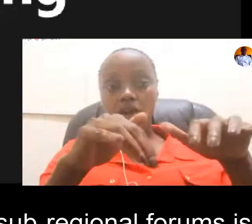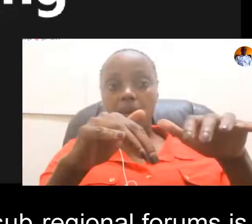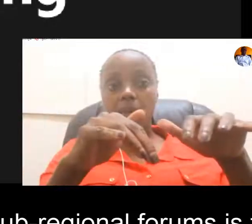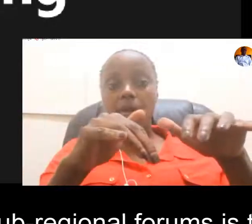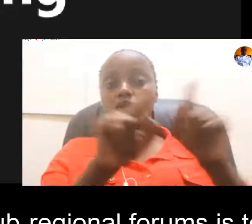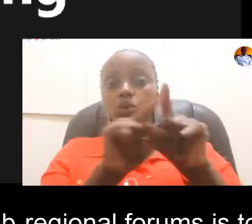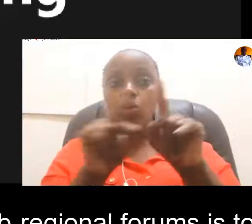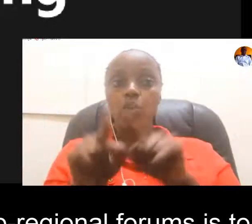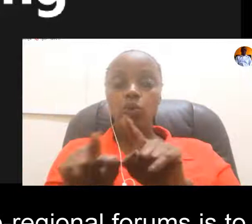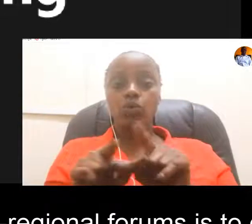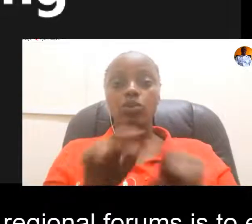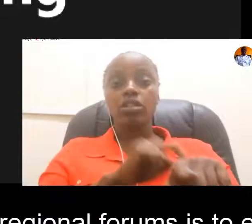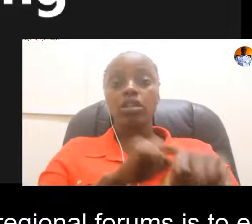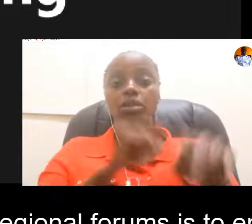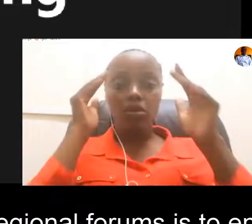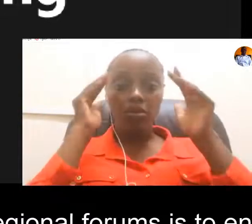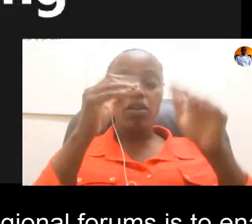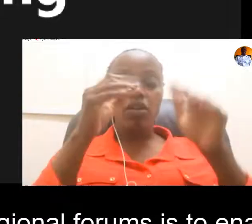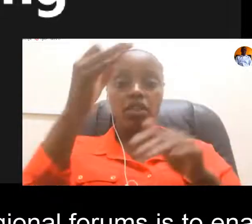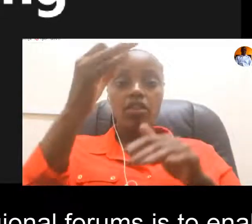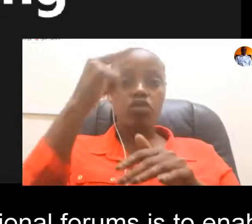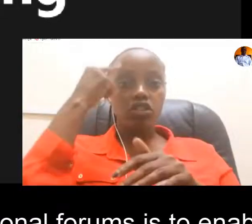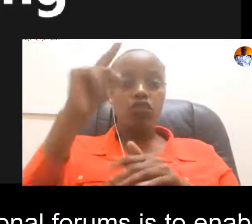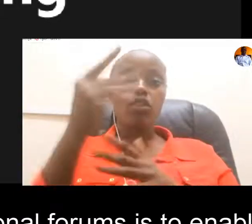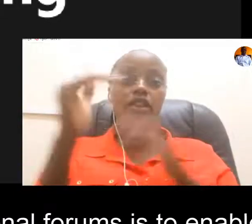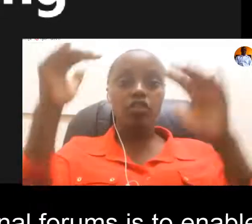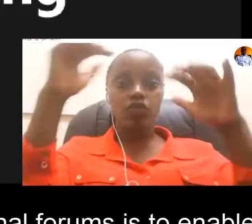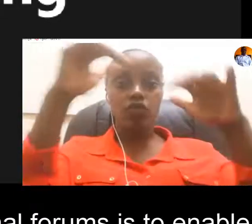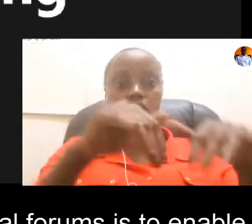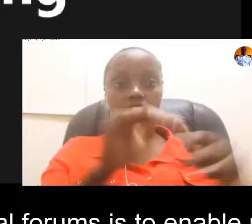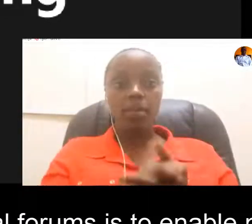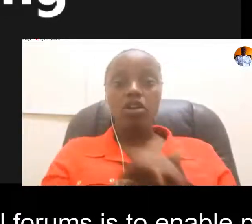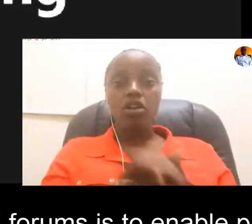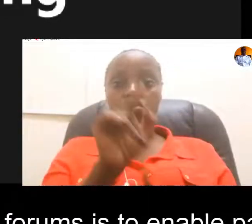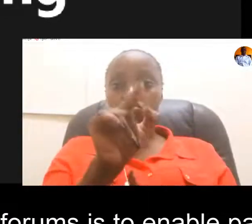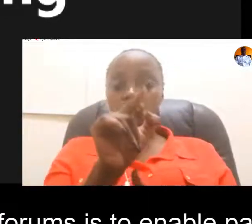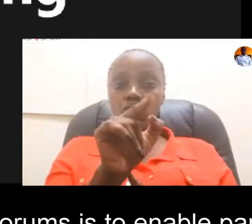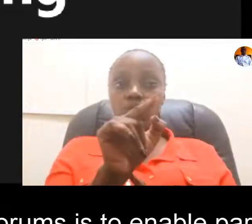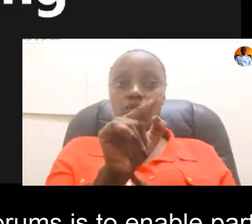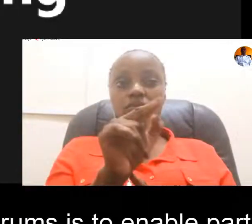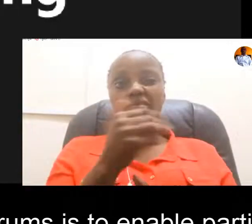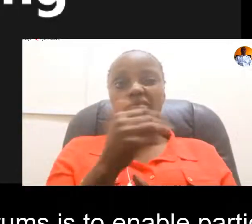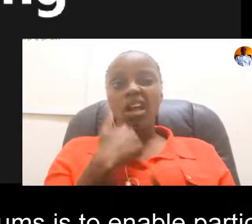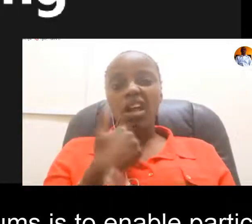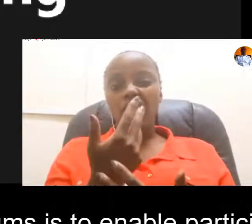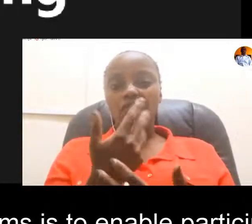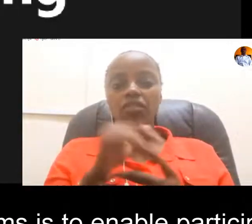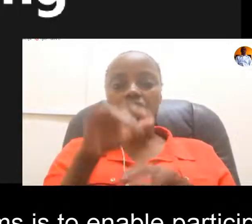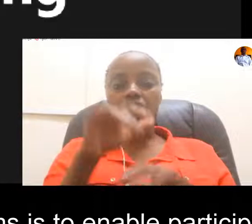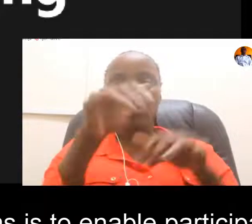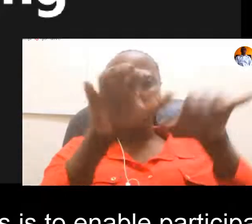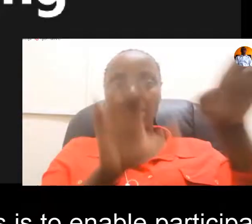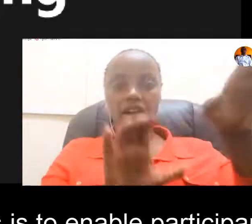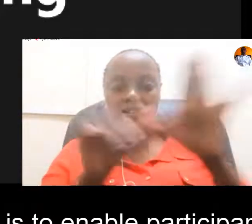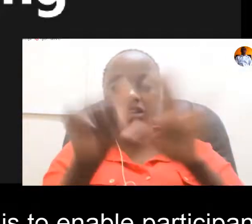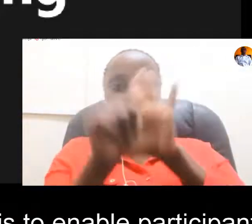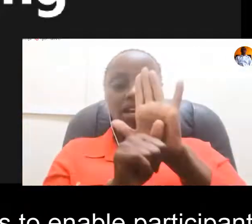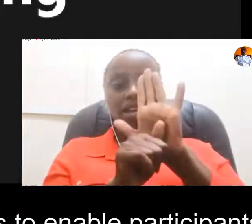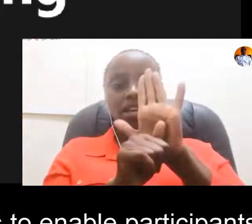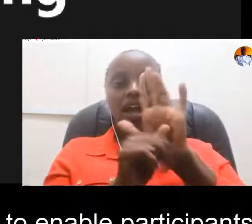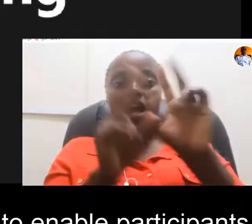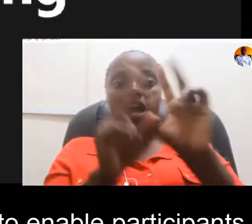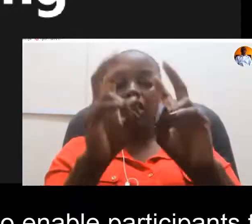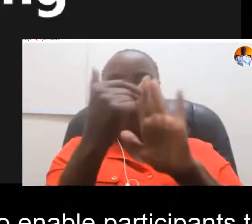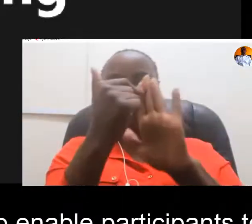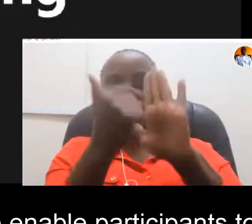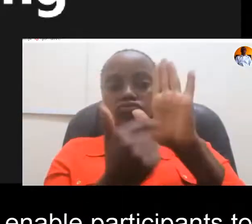even as we look at the future of the forum. You have all received the draft agenda items for purposes